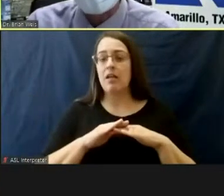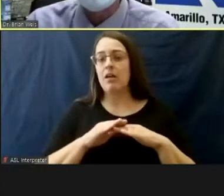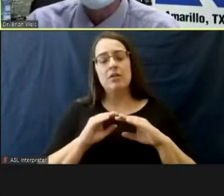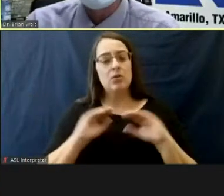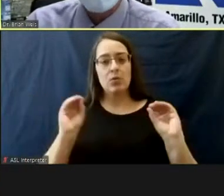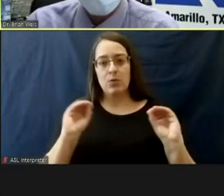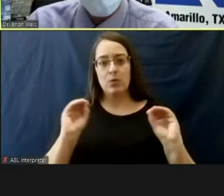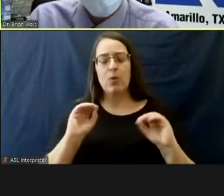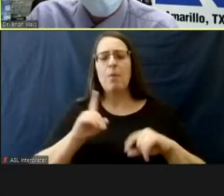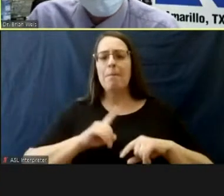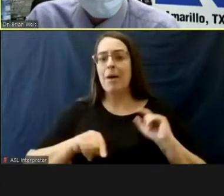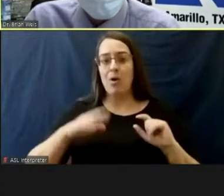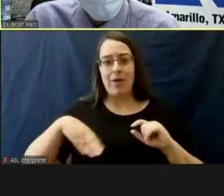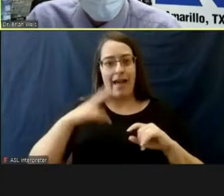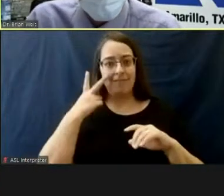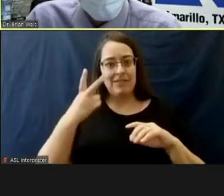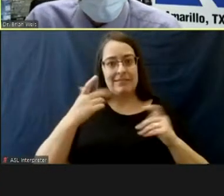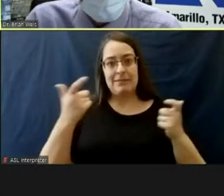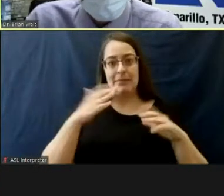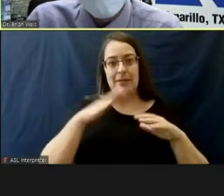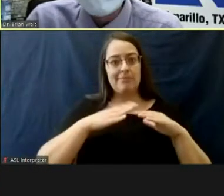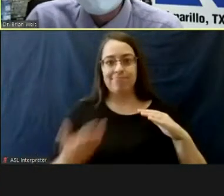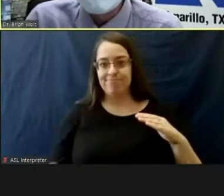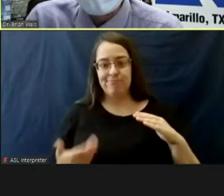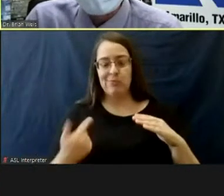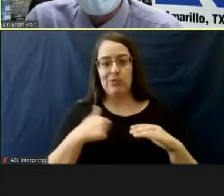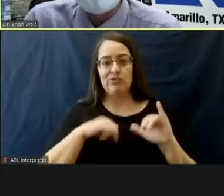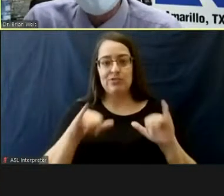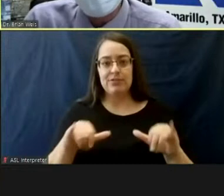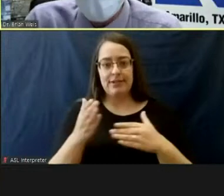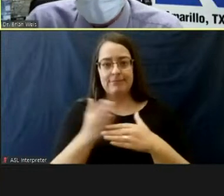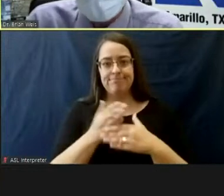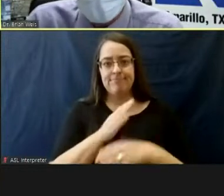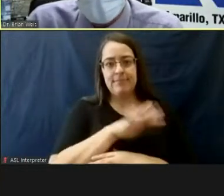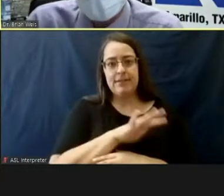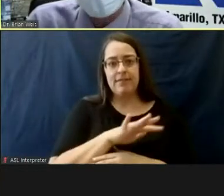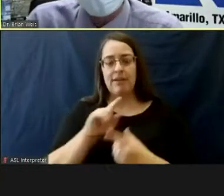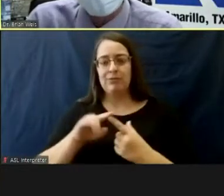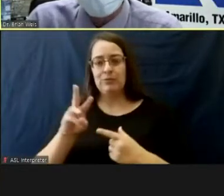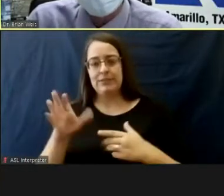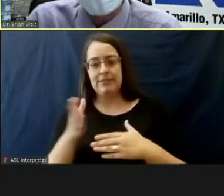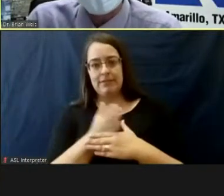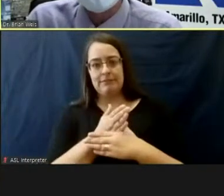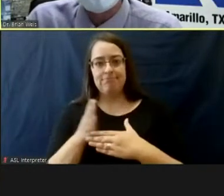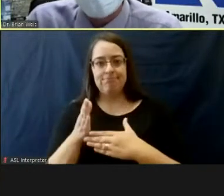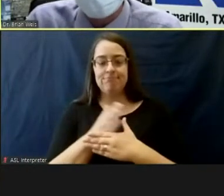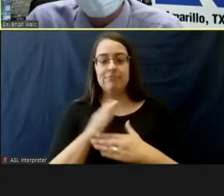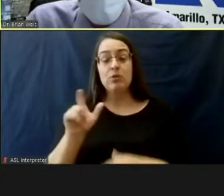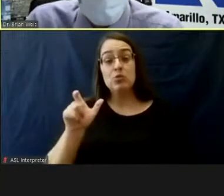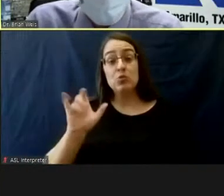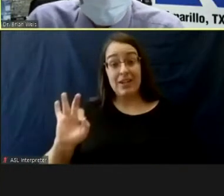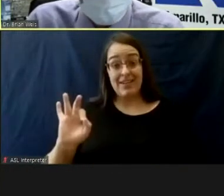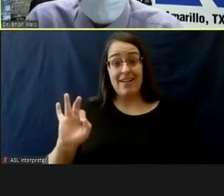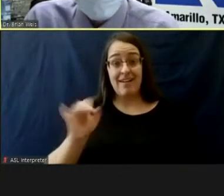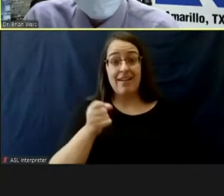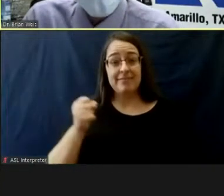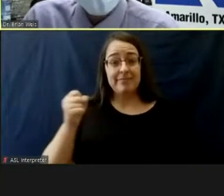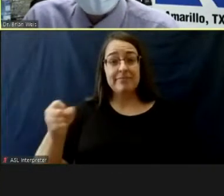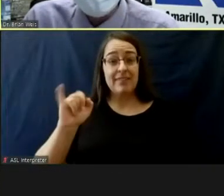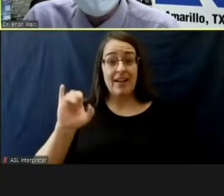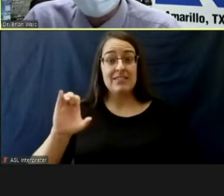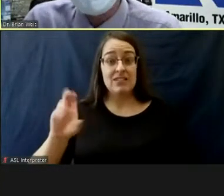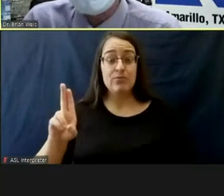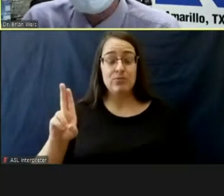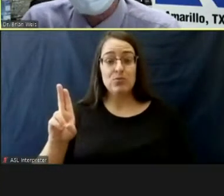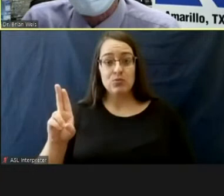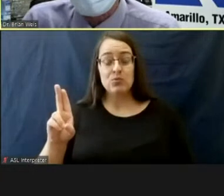continue to hover in the 55 to 65 range. Right now, we have 29 of those patients are in the critical care unit. There